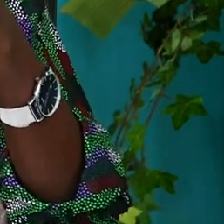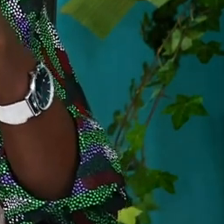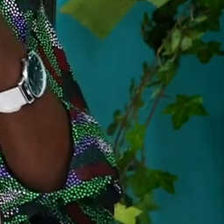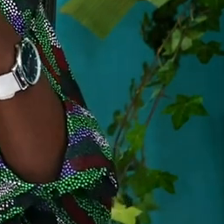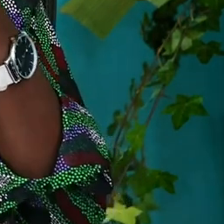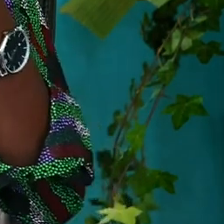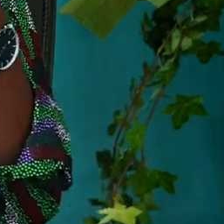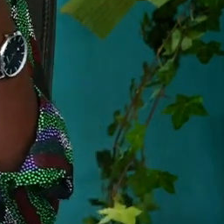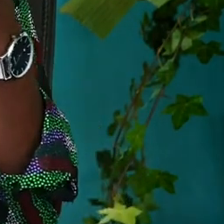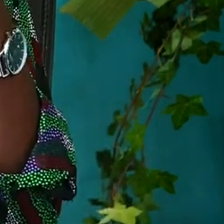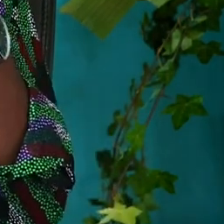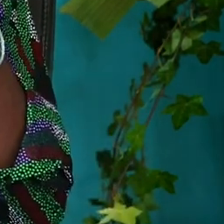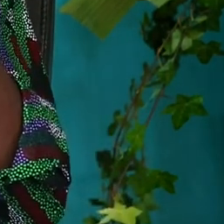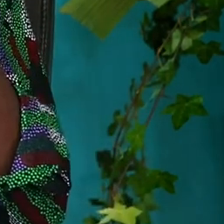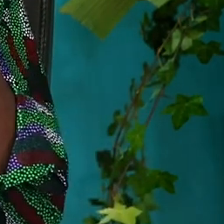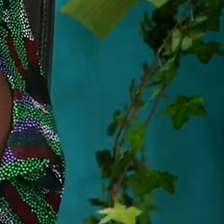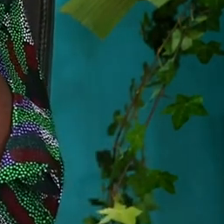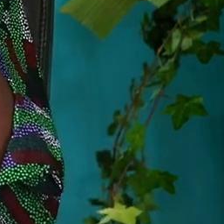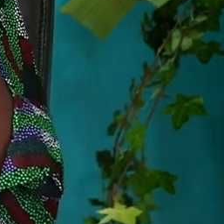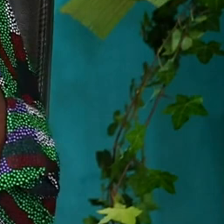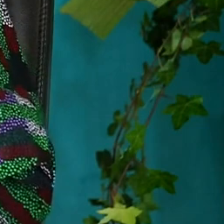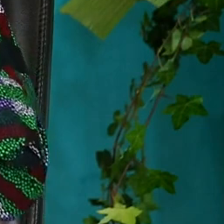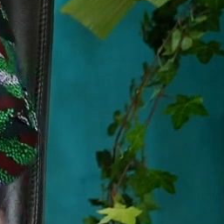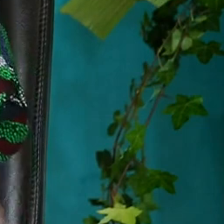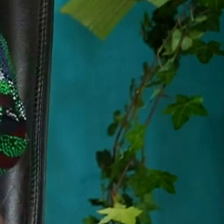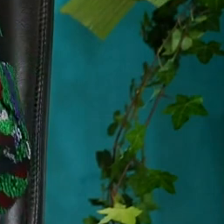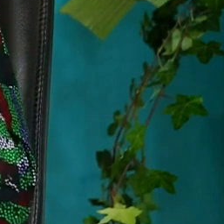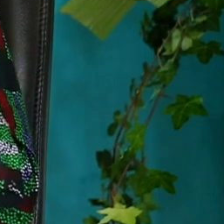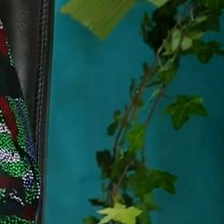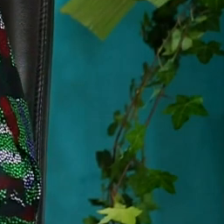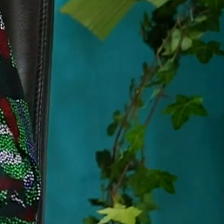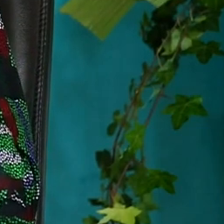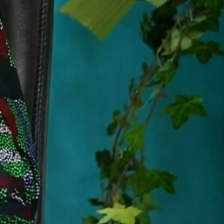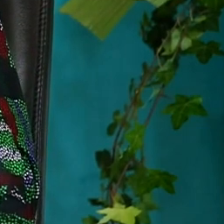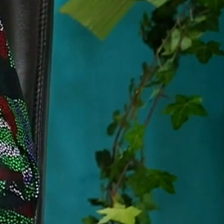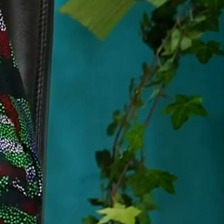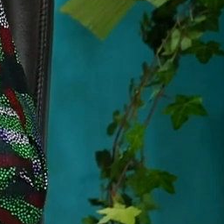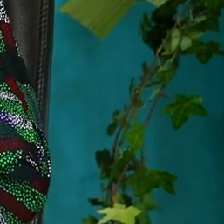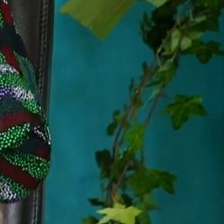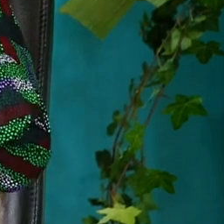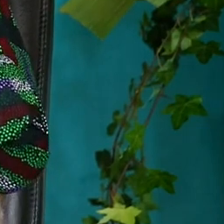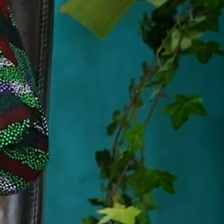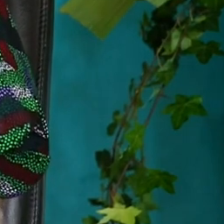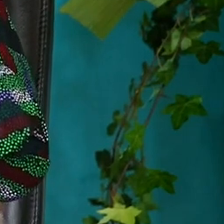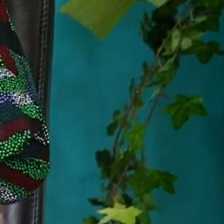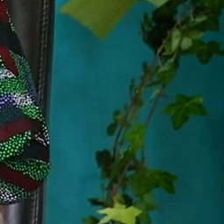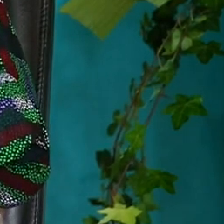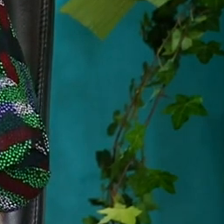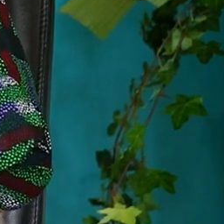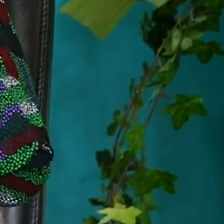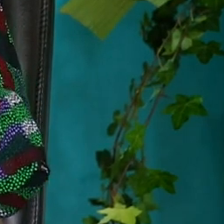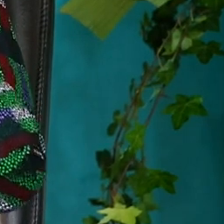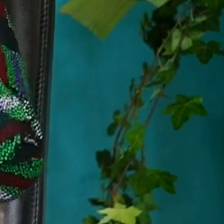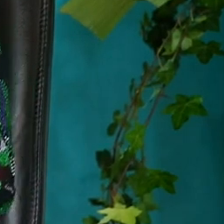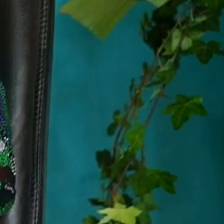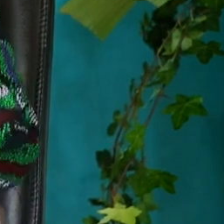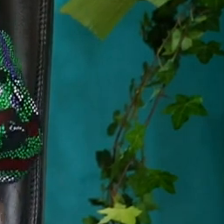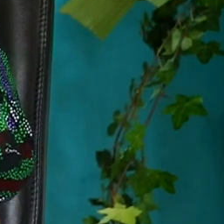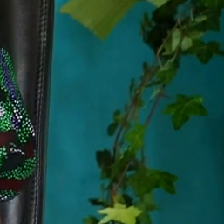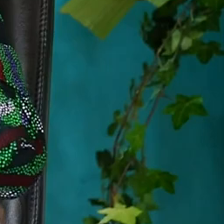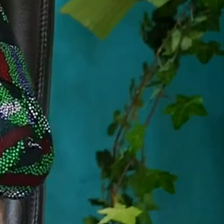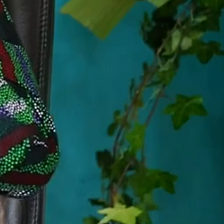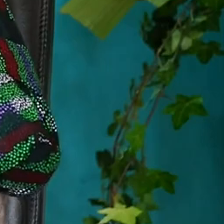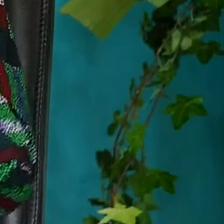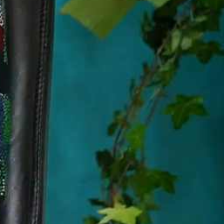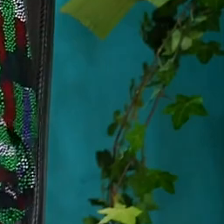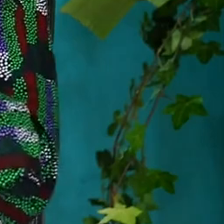in. That's the thing. Like, be direct with God. Speak to God and be like, don't be